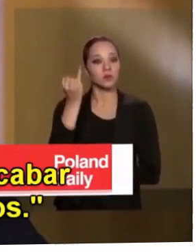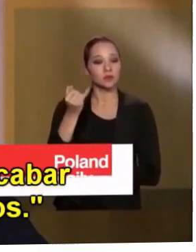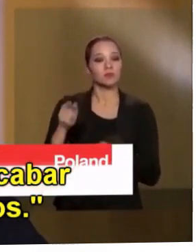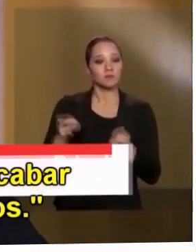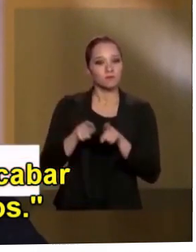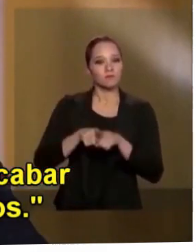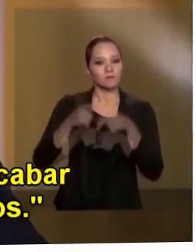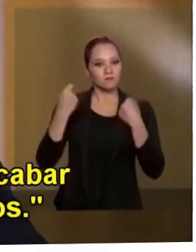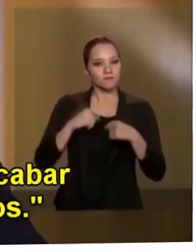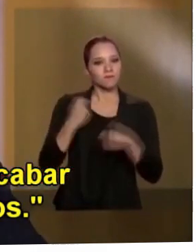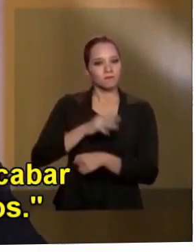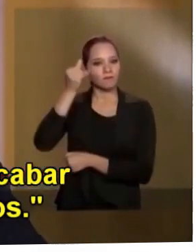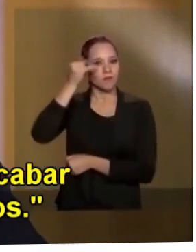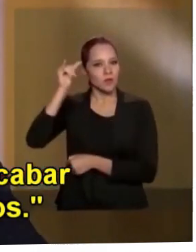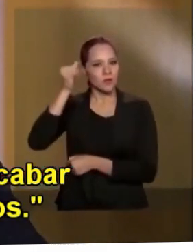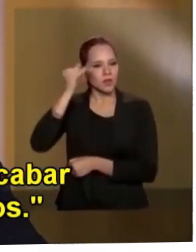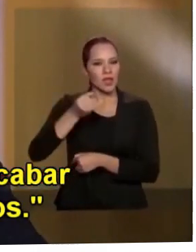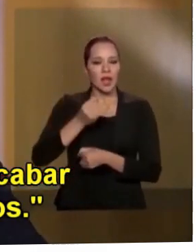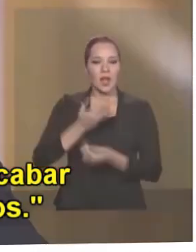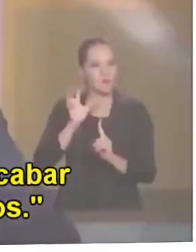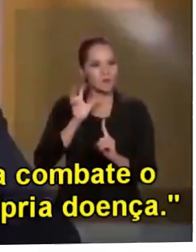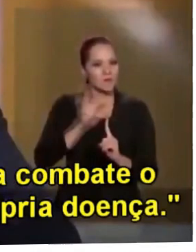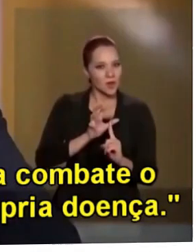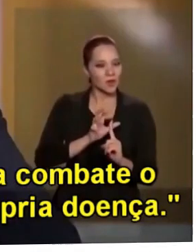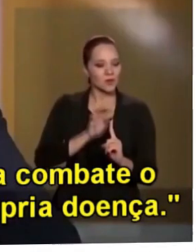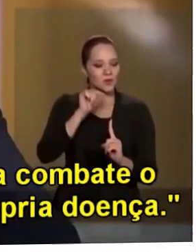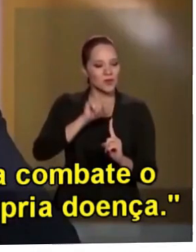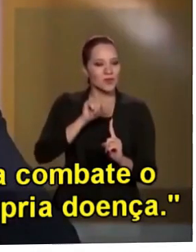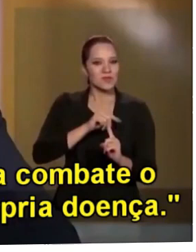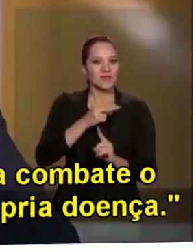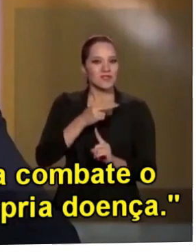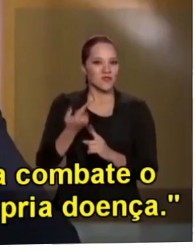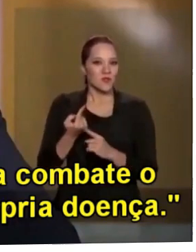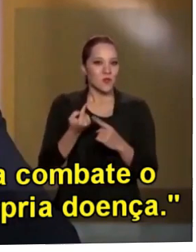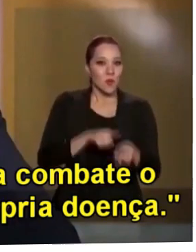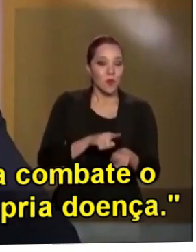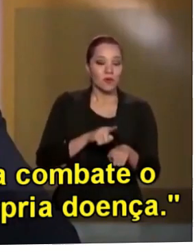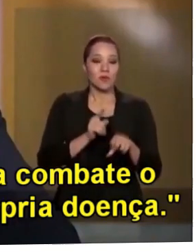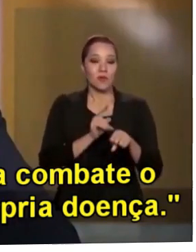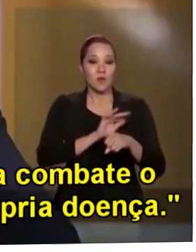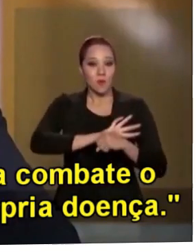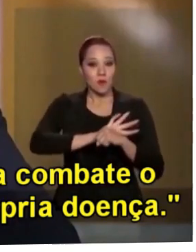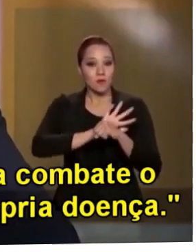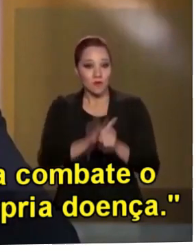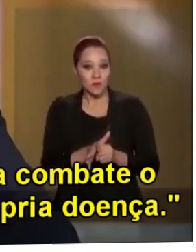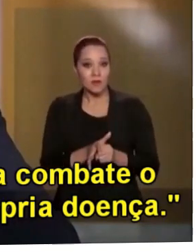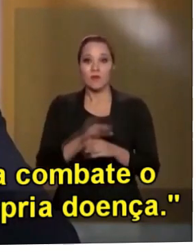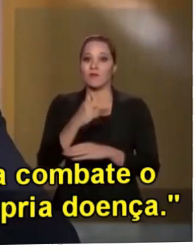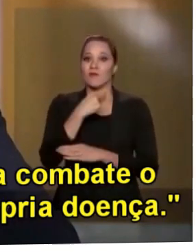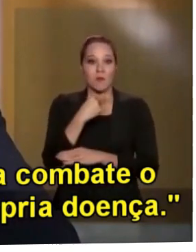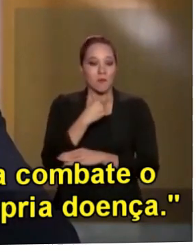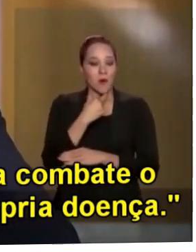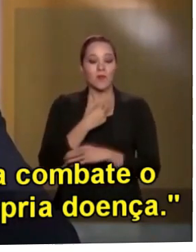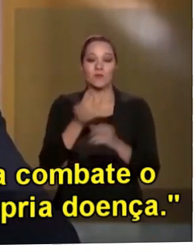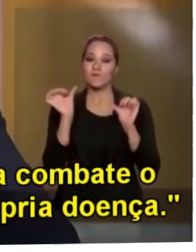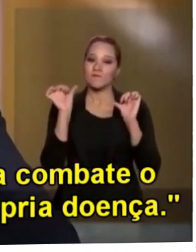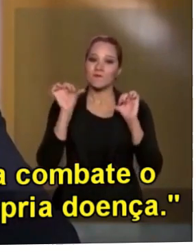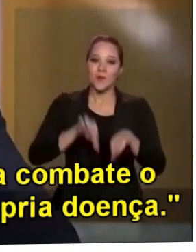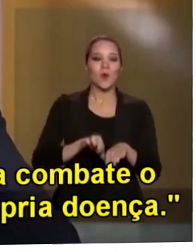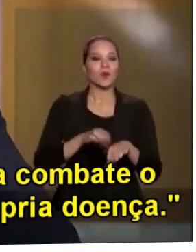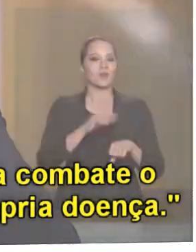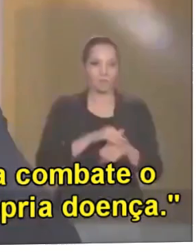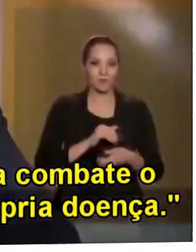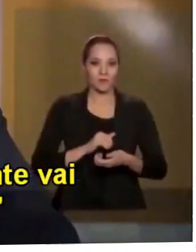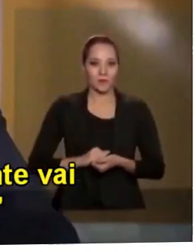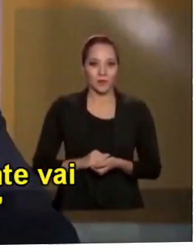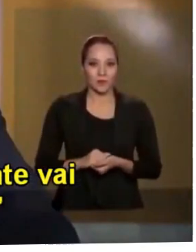same time, we should stop the destruction of jobs. The collateral damage of the measures to fight the coronavirus cannot be worse than the